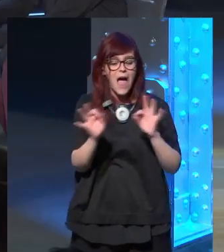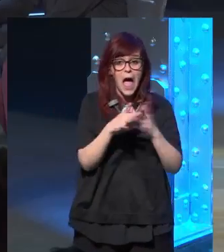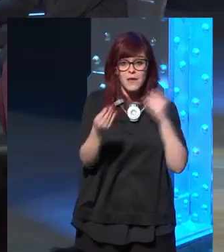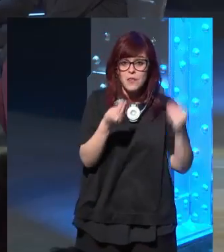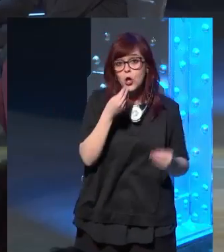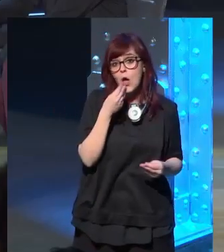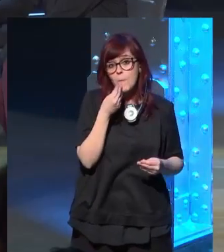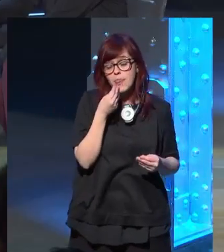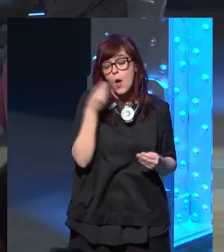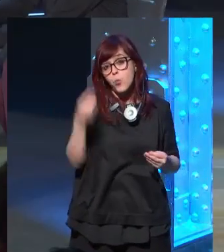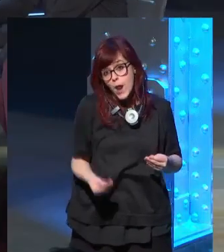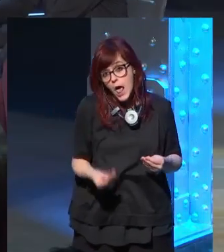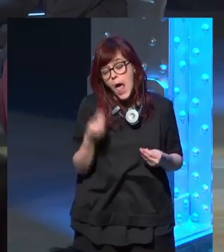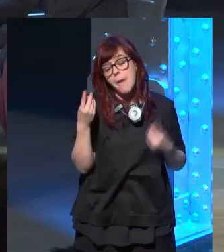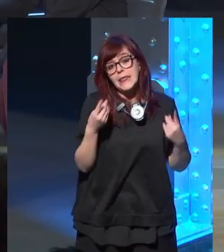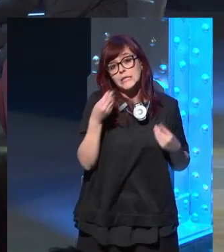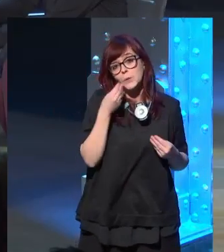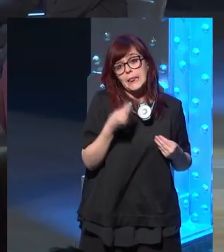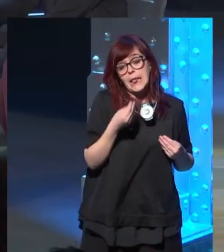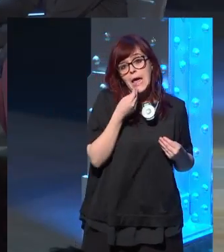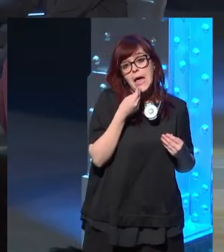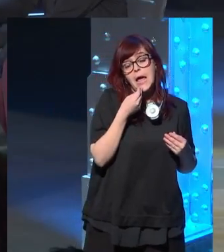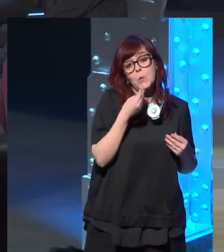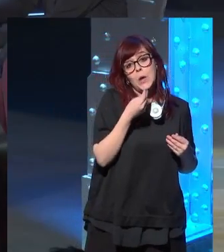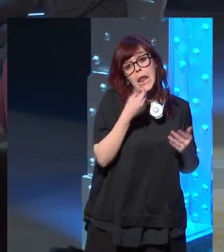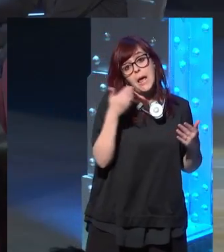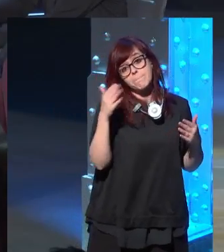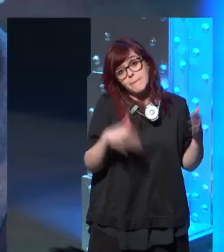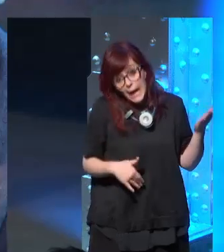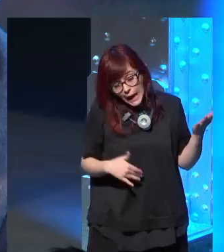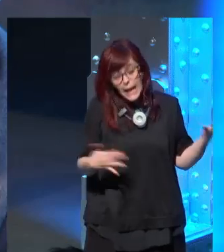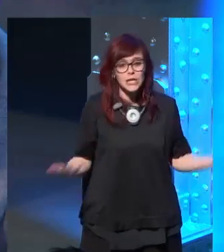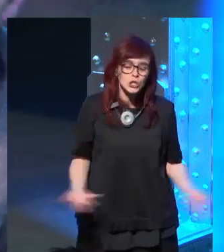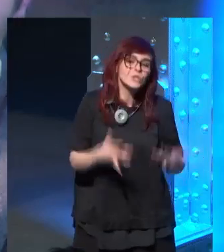food. But that's one of the things I've tried to do.